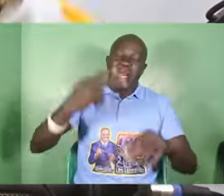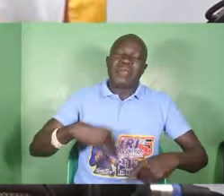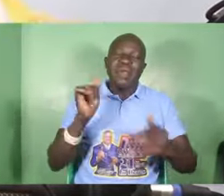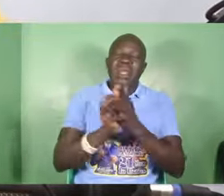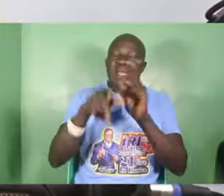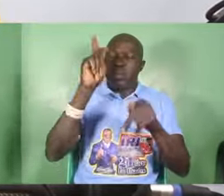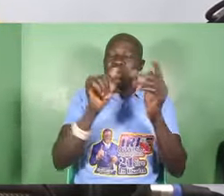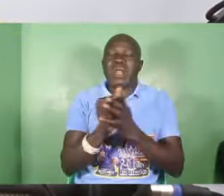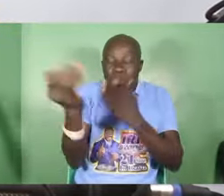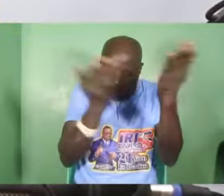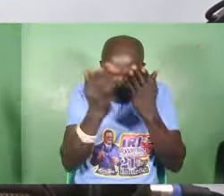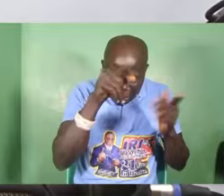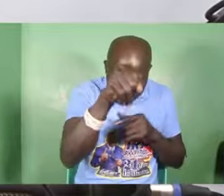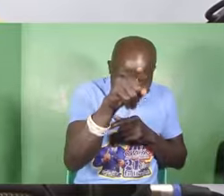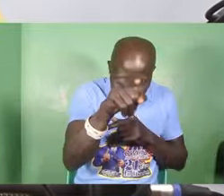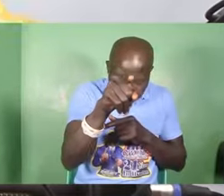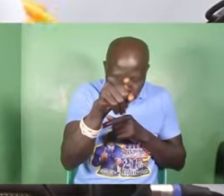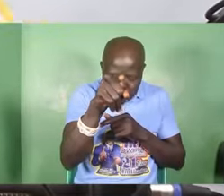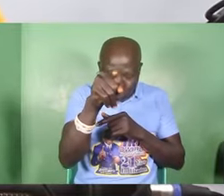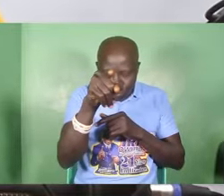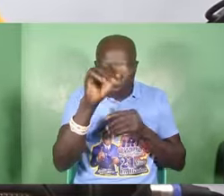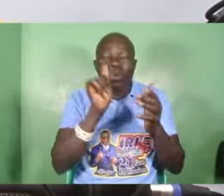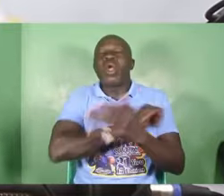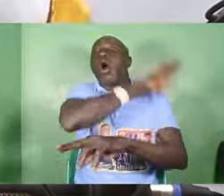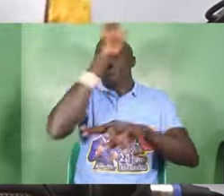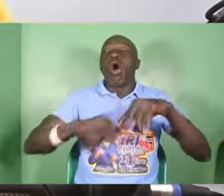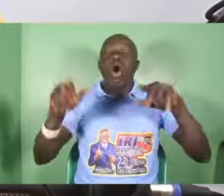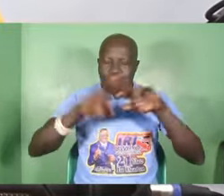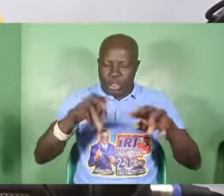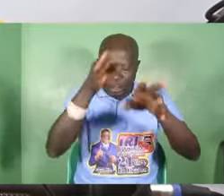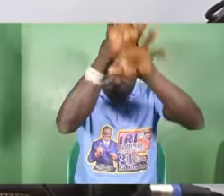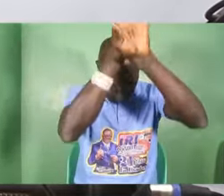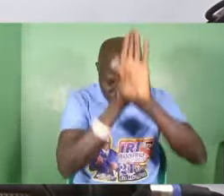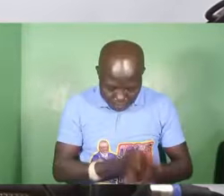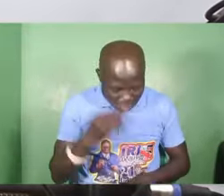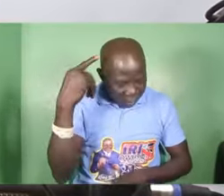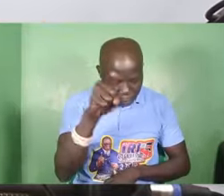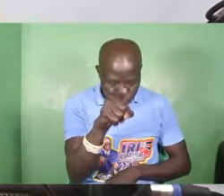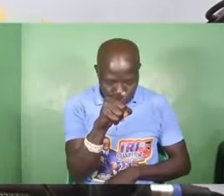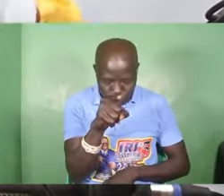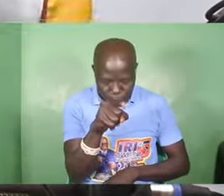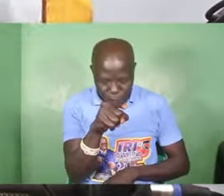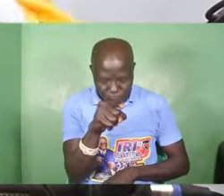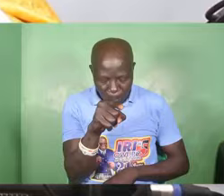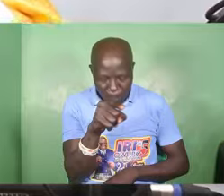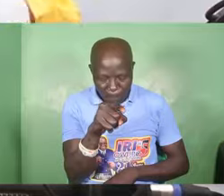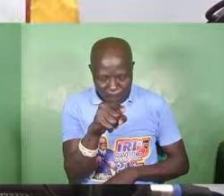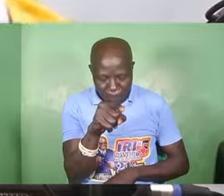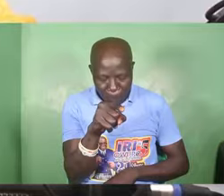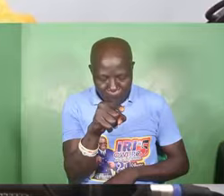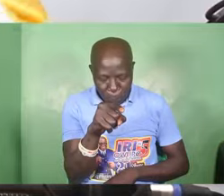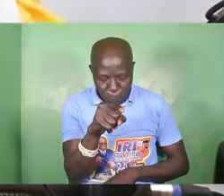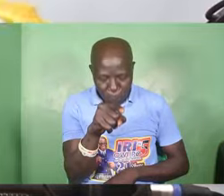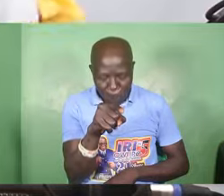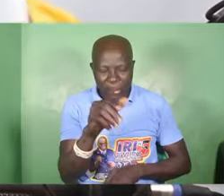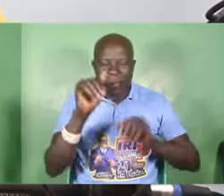chapter 27, verse 28, and 29. Amen. You will be fulfilling your life. Amen. Ki o le de ki o ba tei ba fa amen ma se